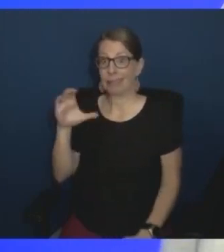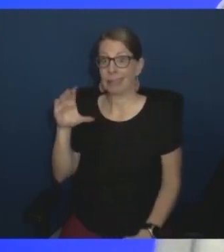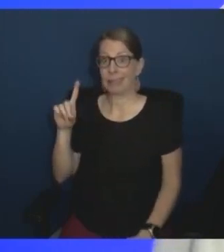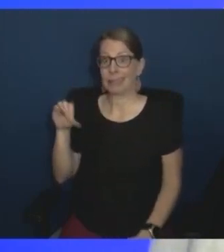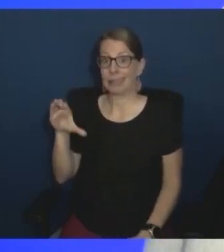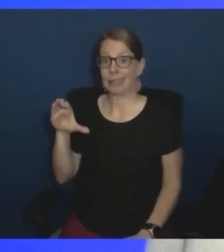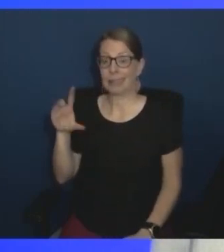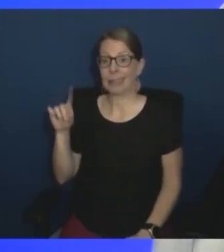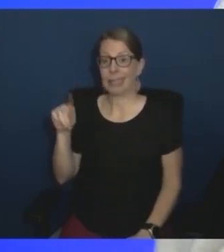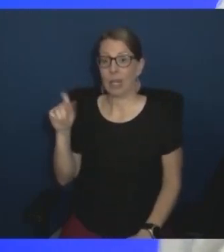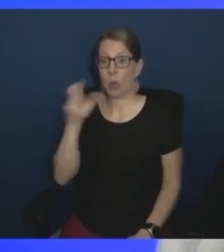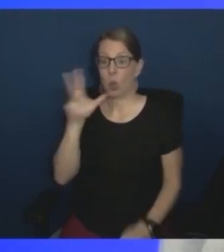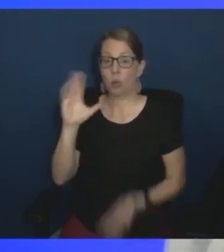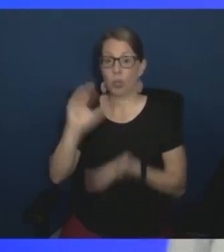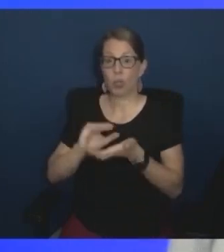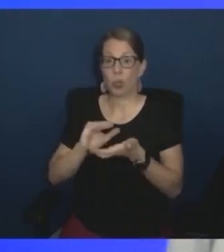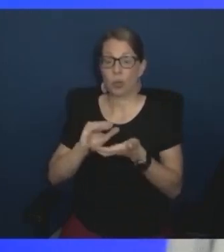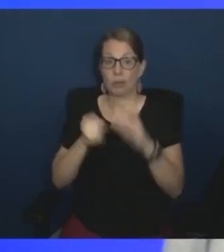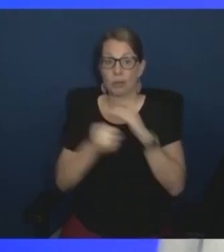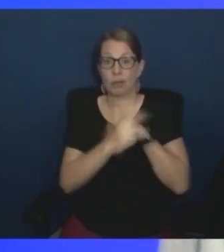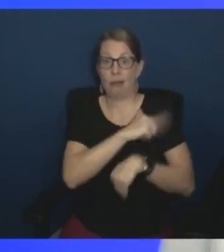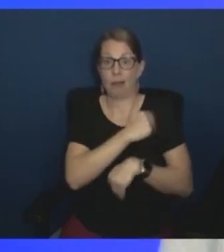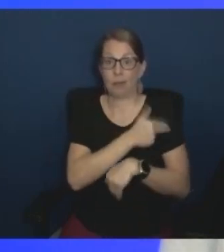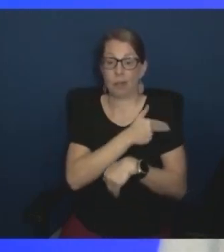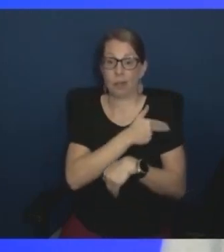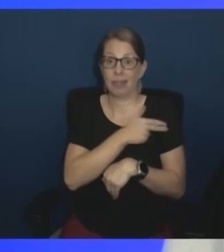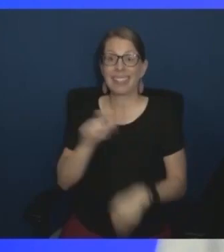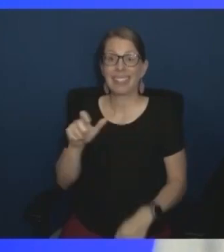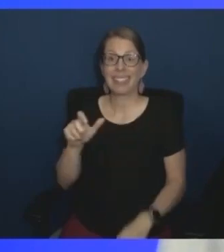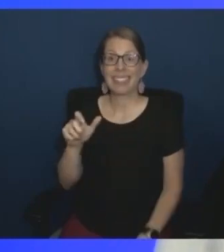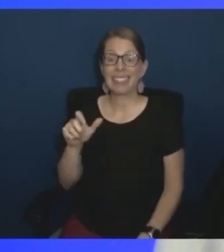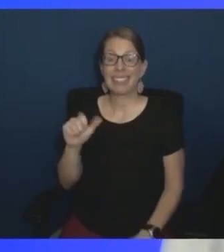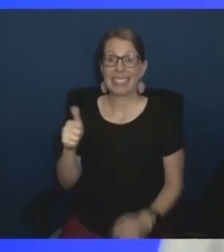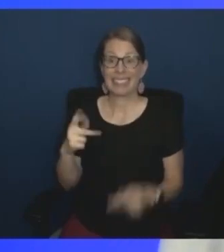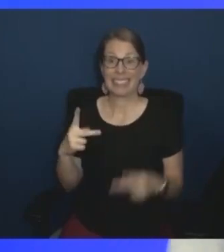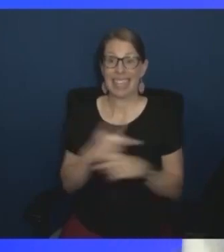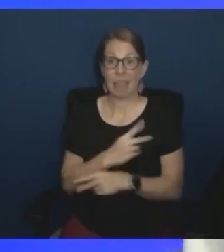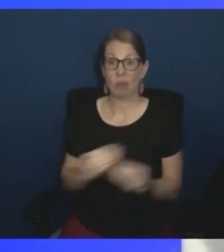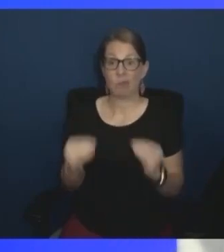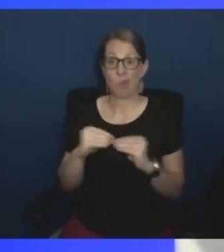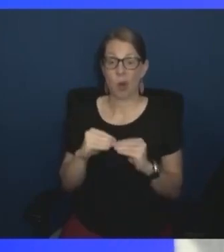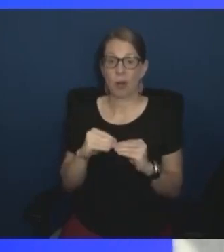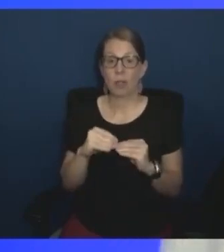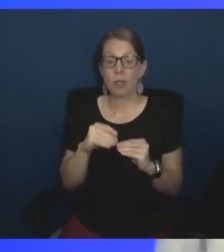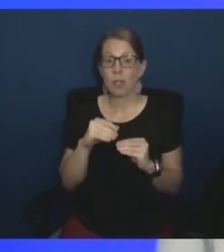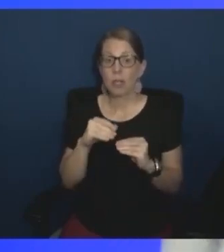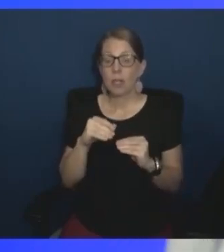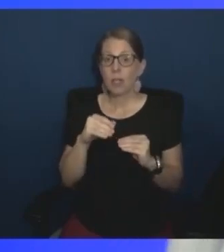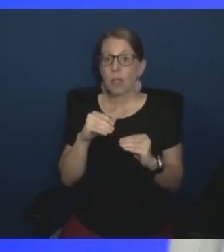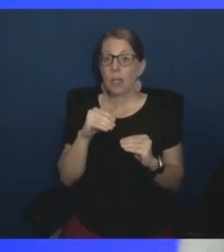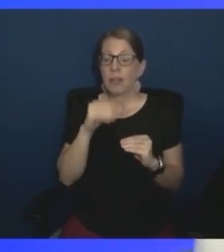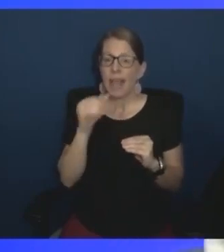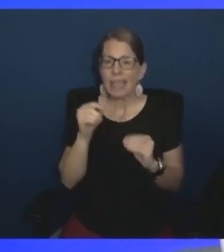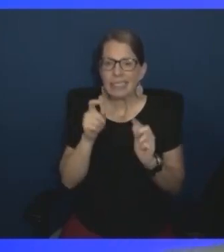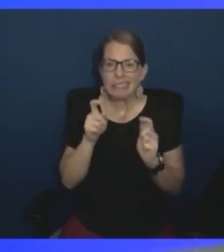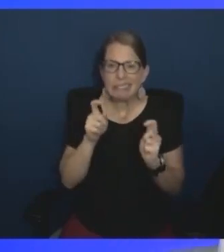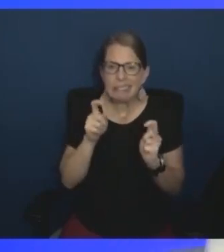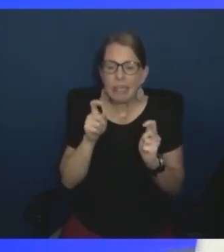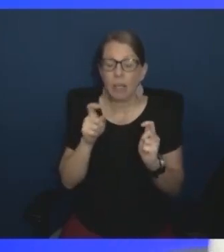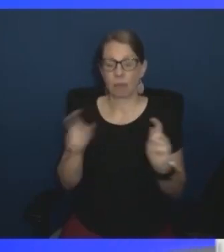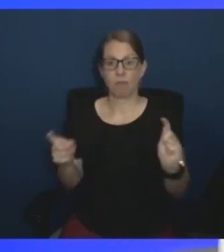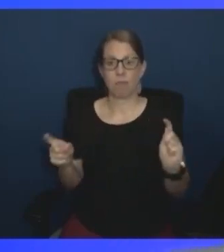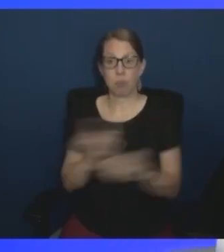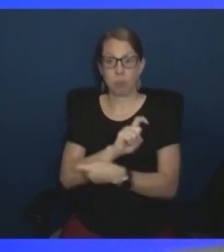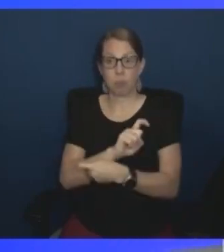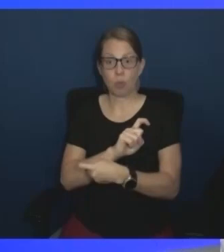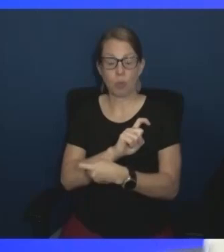reduce hospitalization by at least tenfold. We're not talking about moving the needle by a few percentage points, at least tenfold.